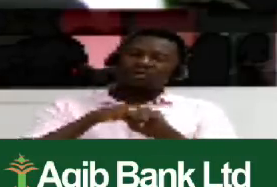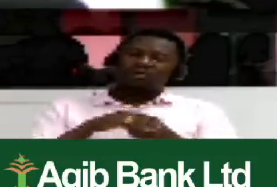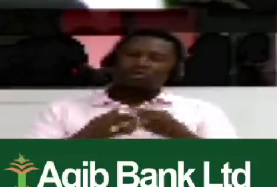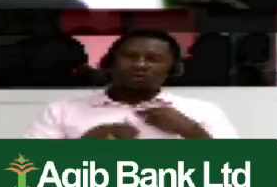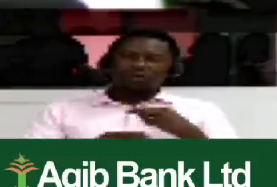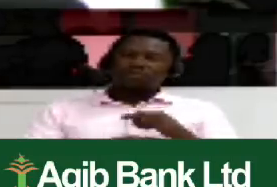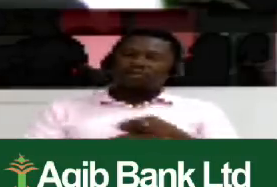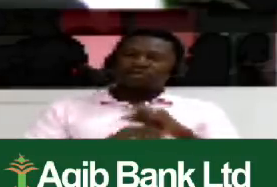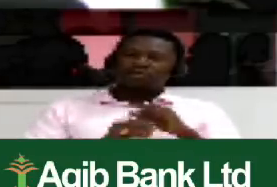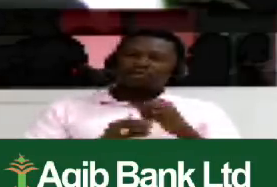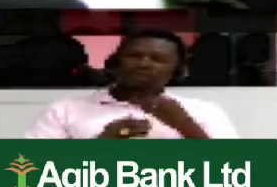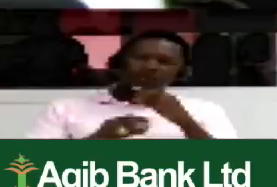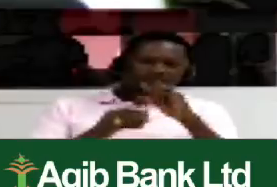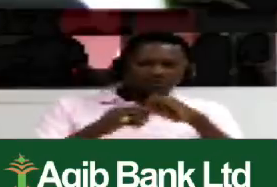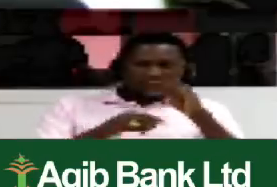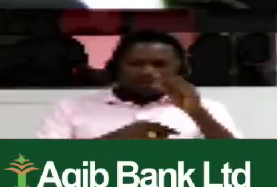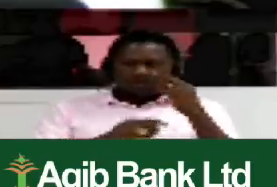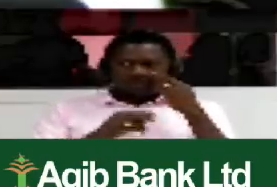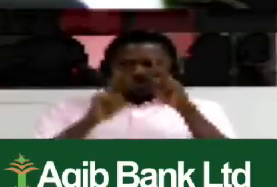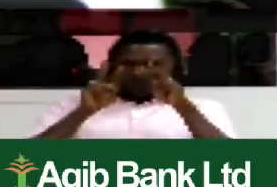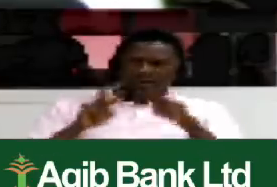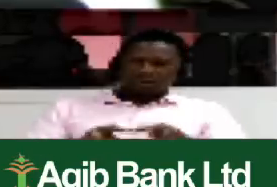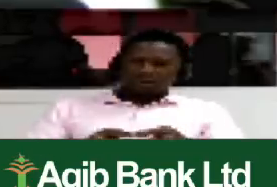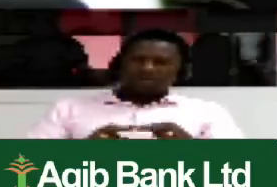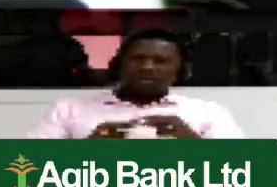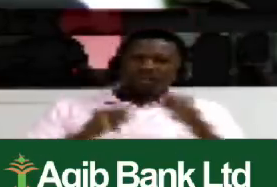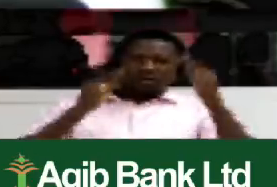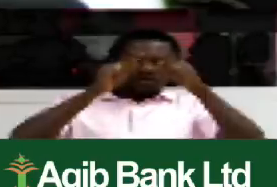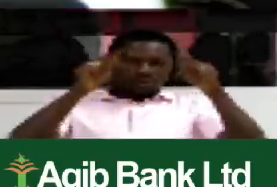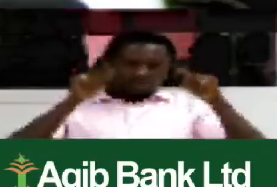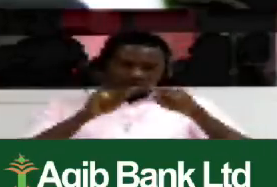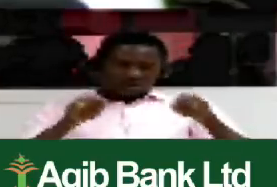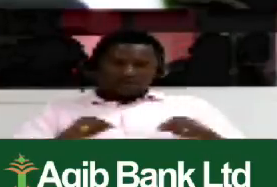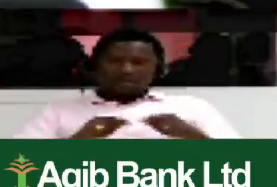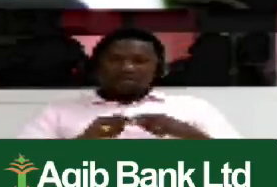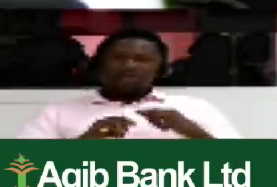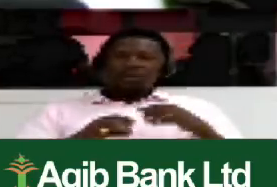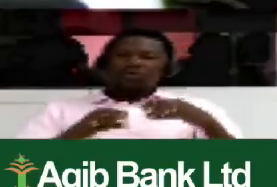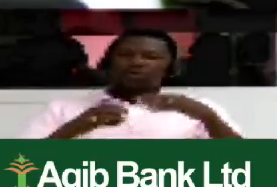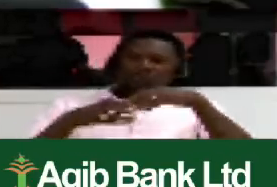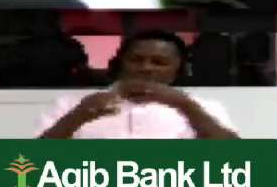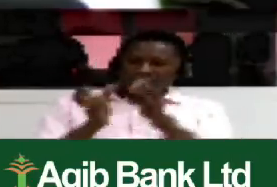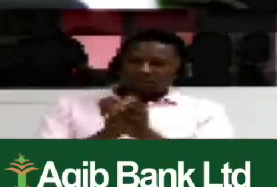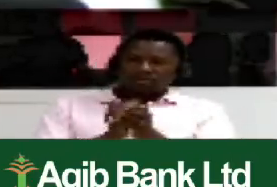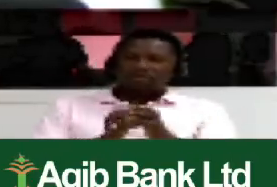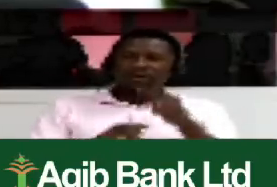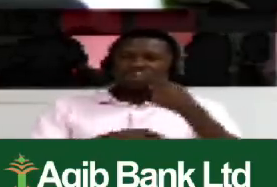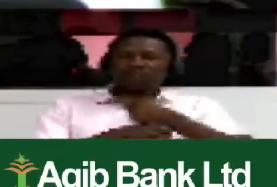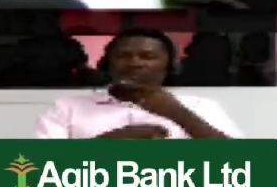briefly just look at the structure and organization of the Gambia Students Union